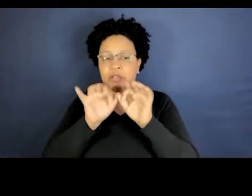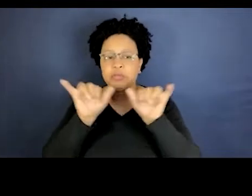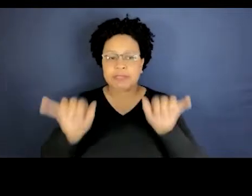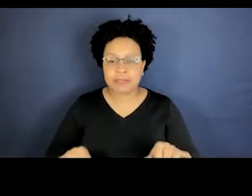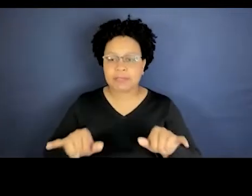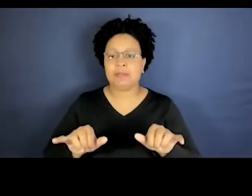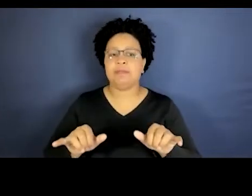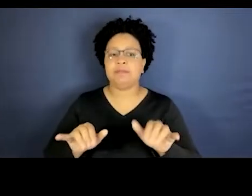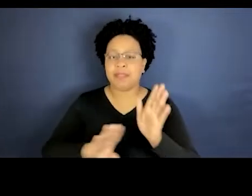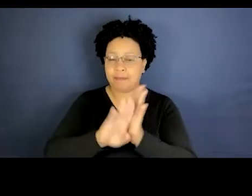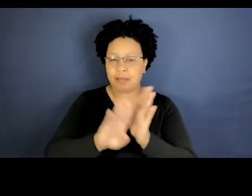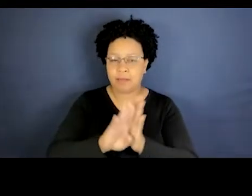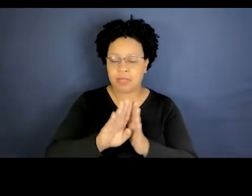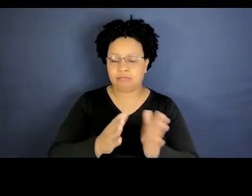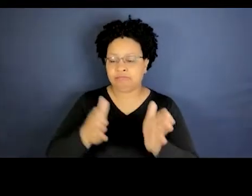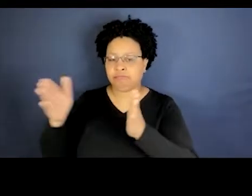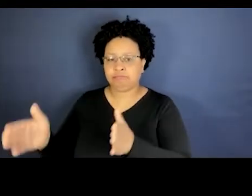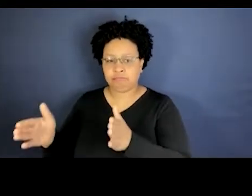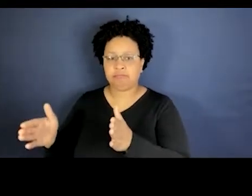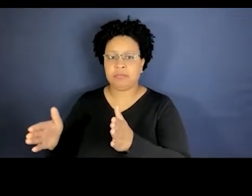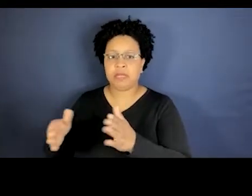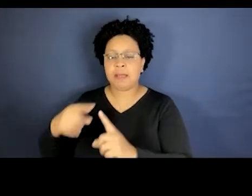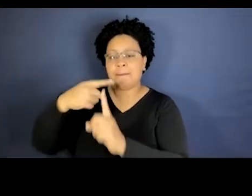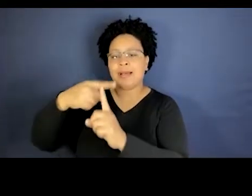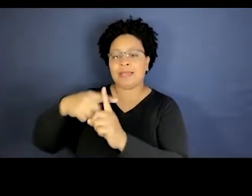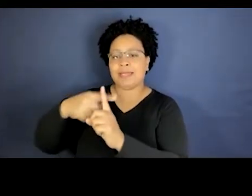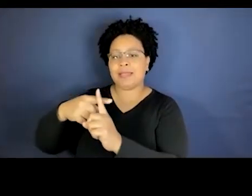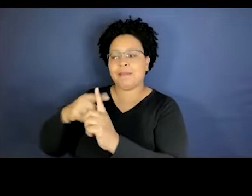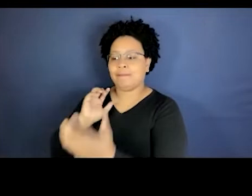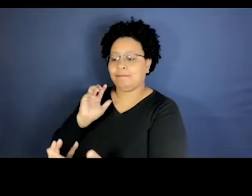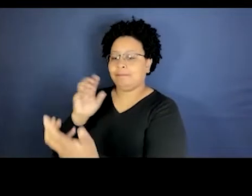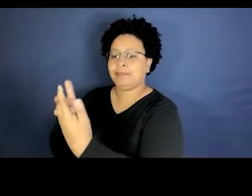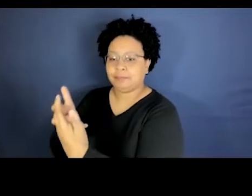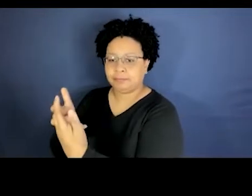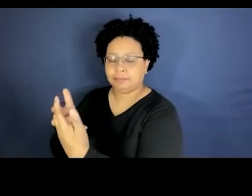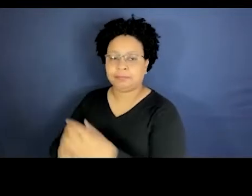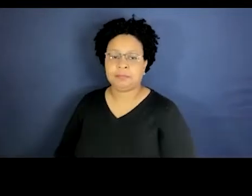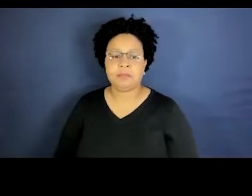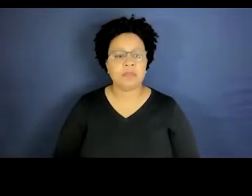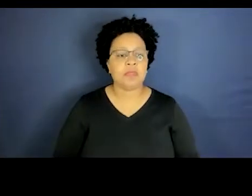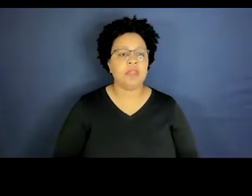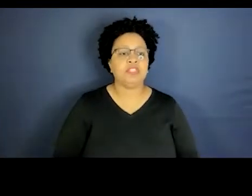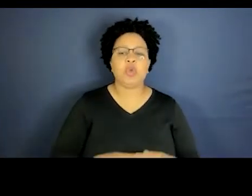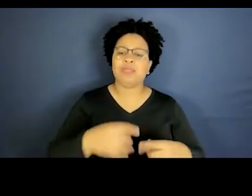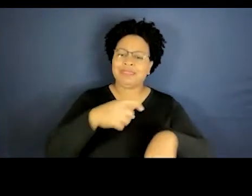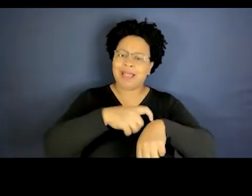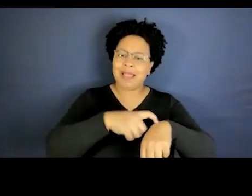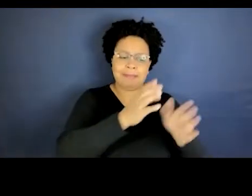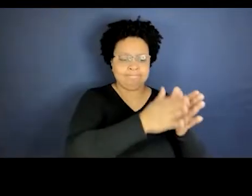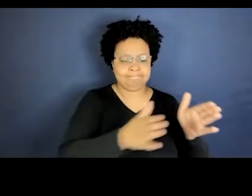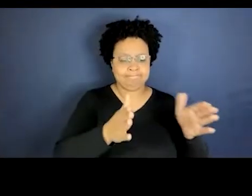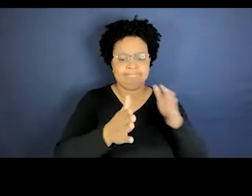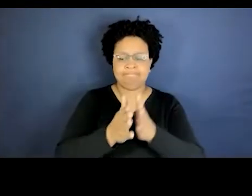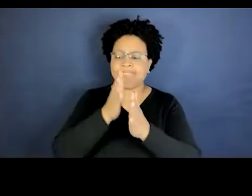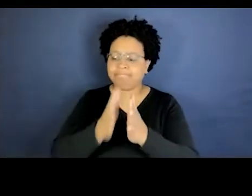positive adaptation. And so these all take place over time. And let me describe a little bit of what happens within each one.